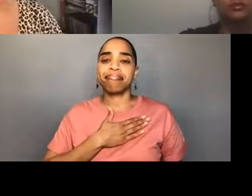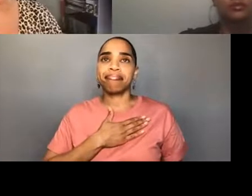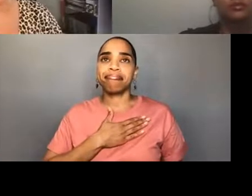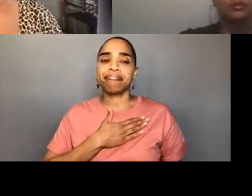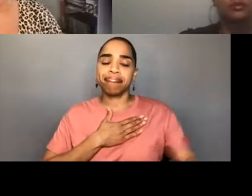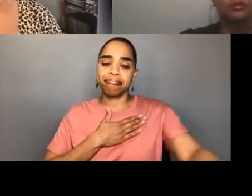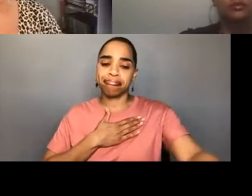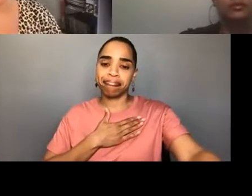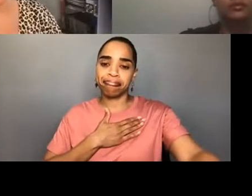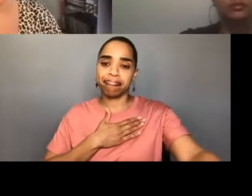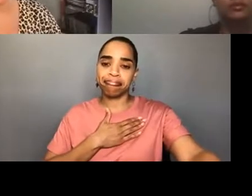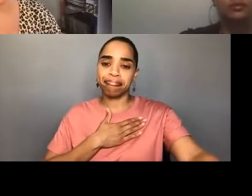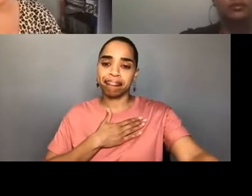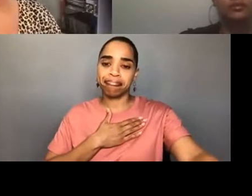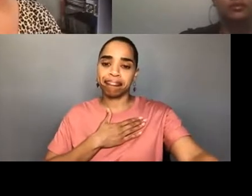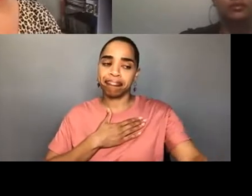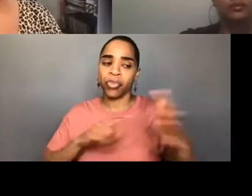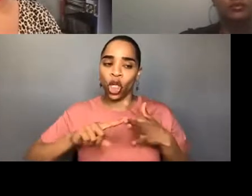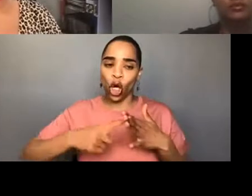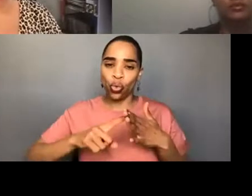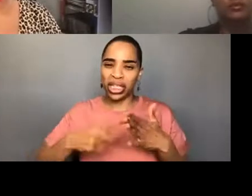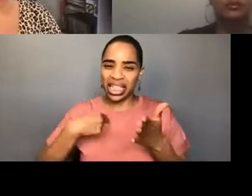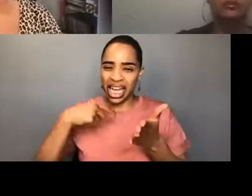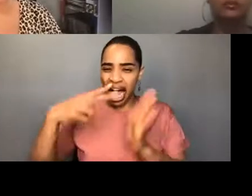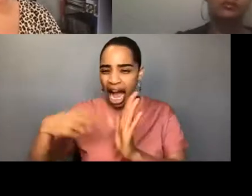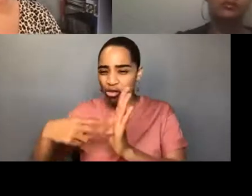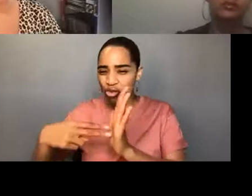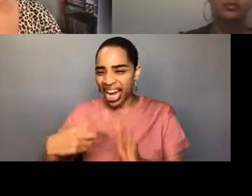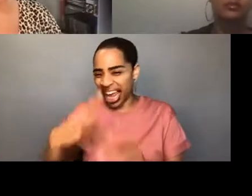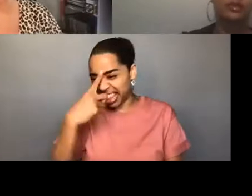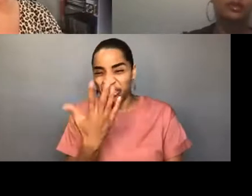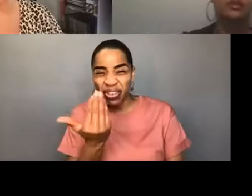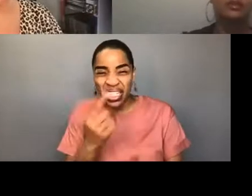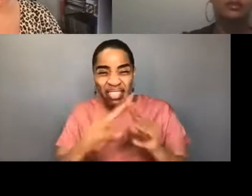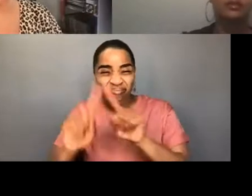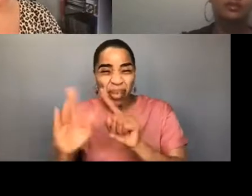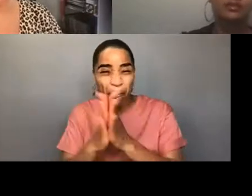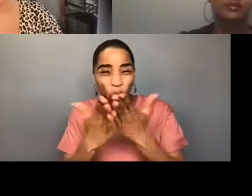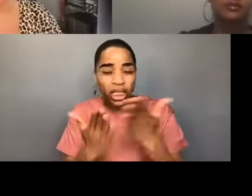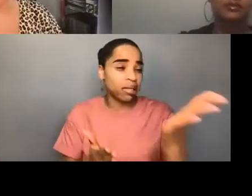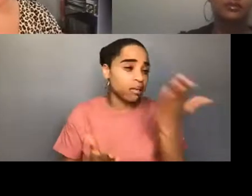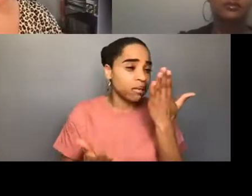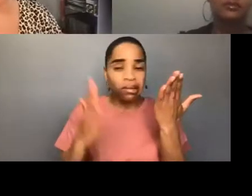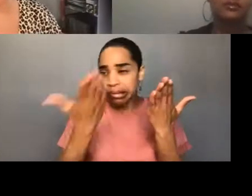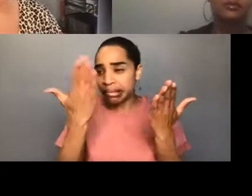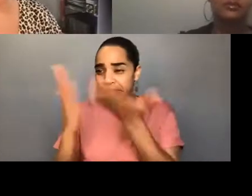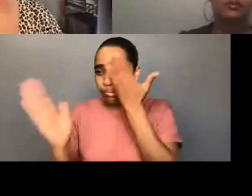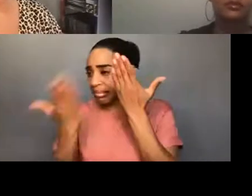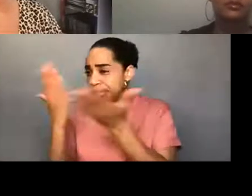I originally read about 15 books for that essay. And